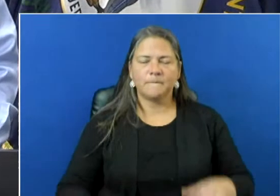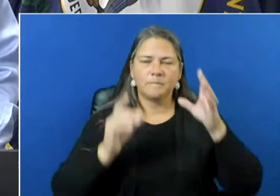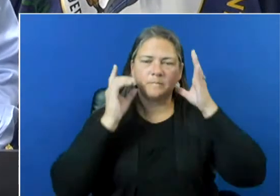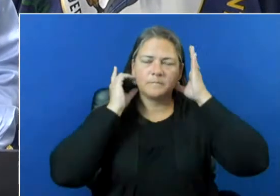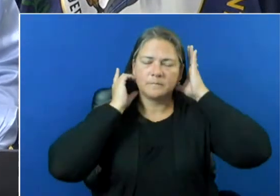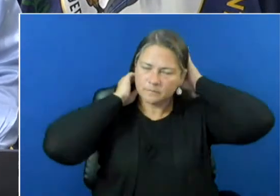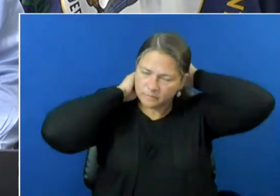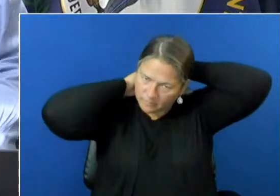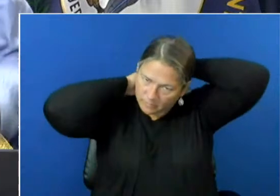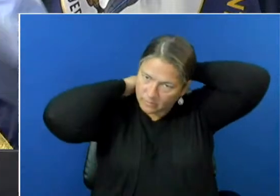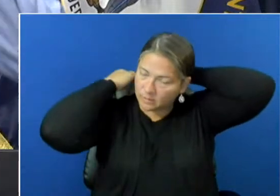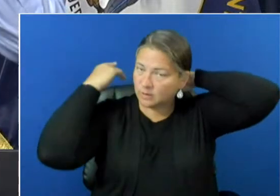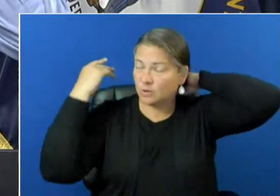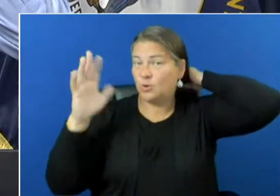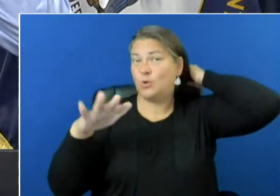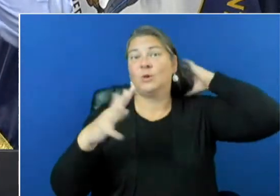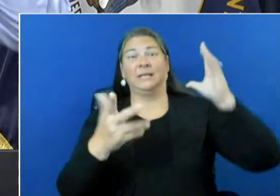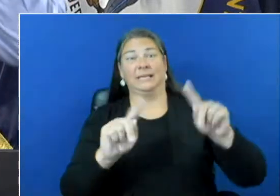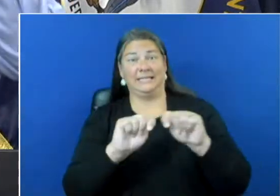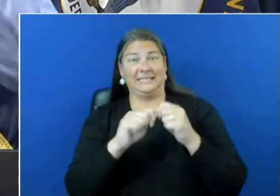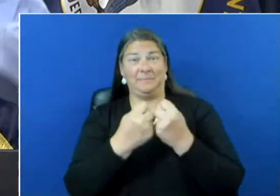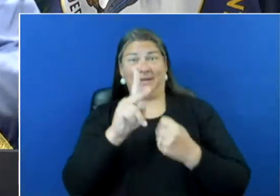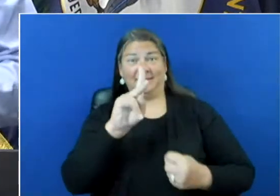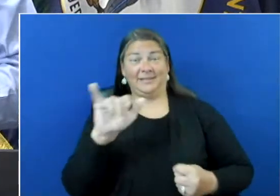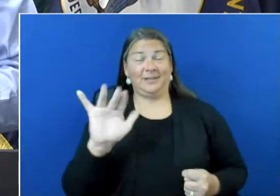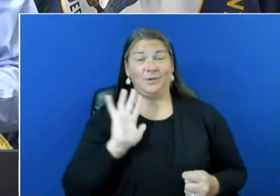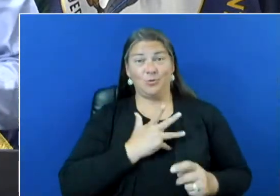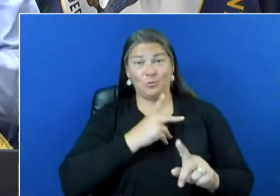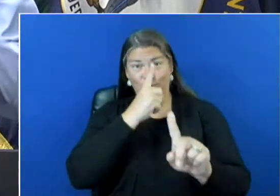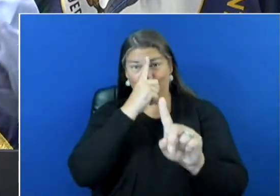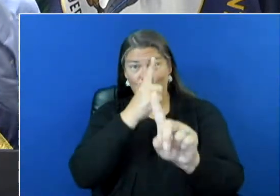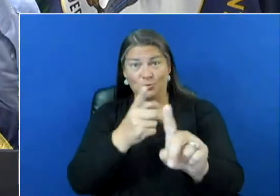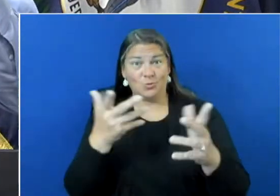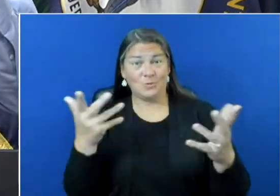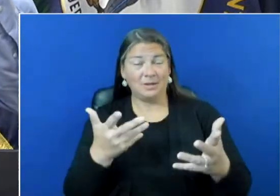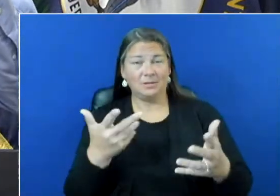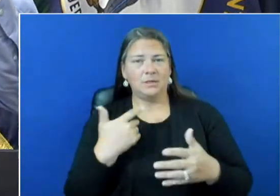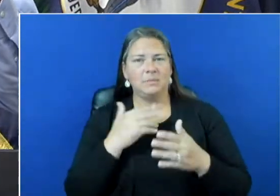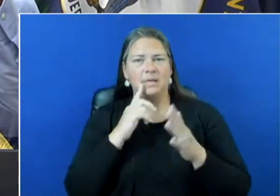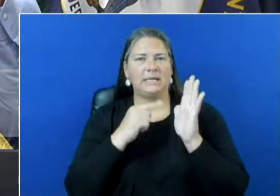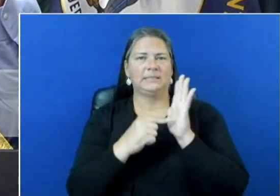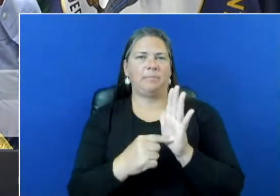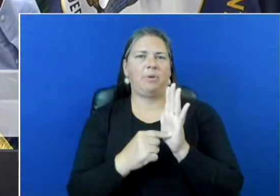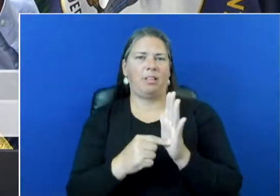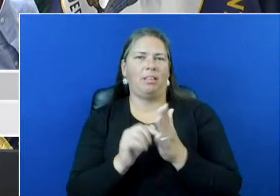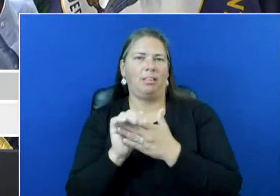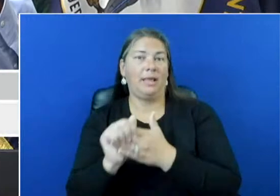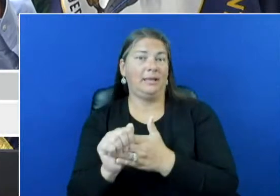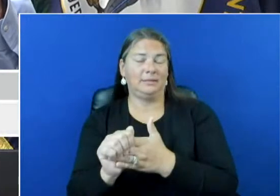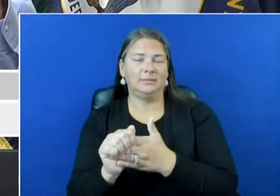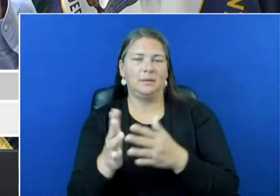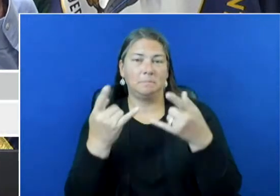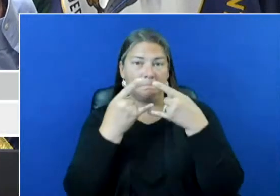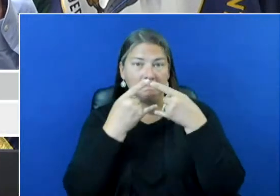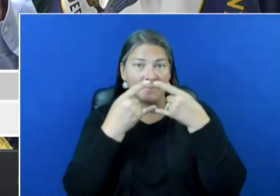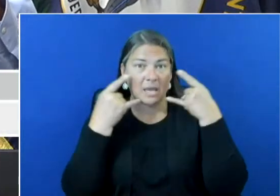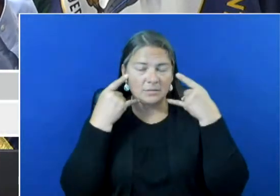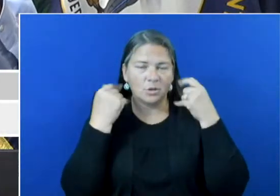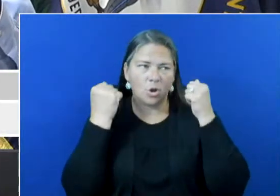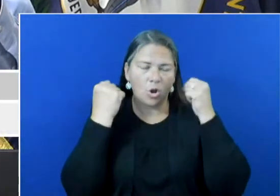So on Team Kentucky, our goal is to continue leading by example. That is masking in all our state buildings. We